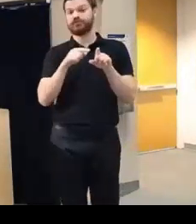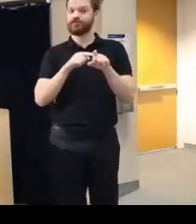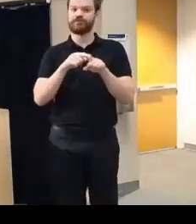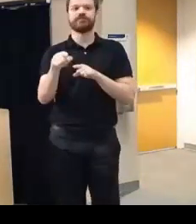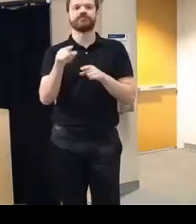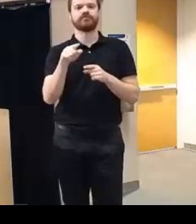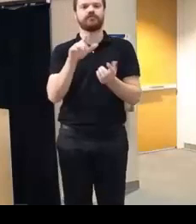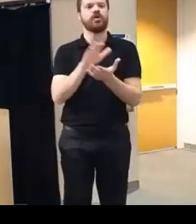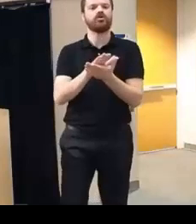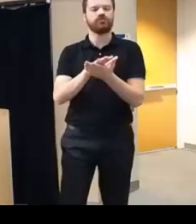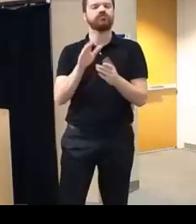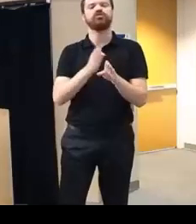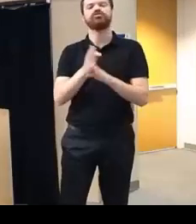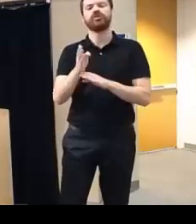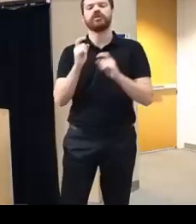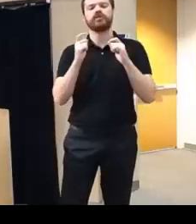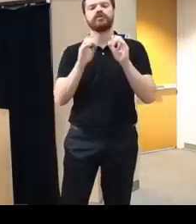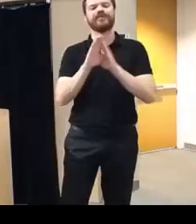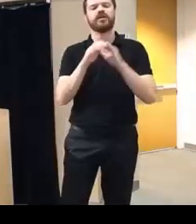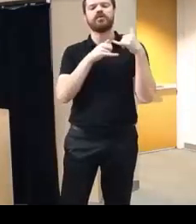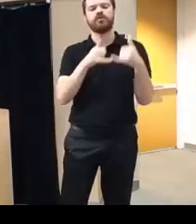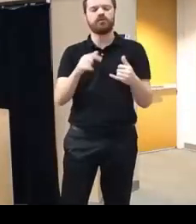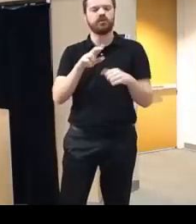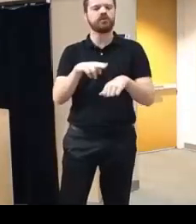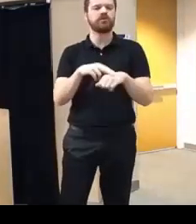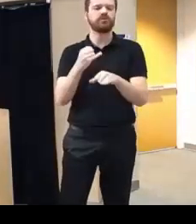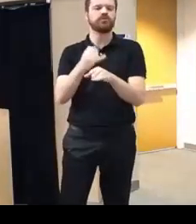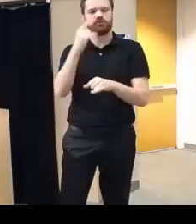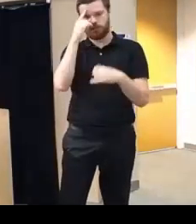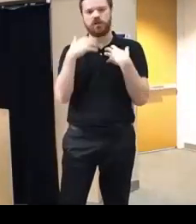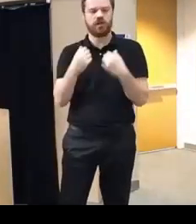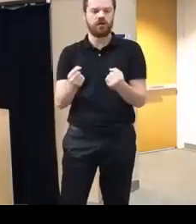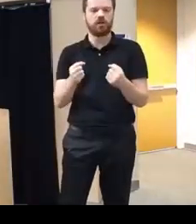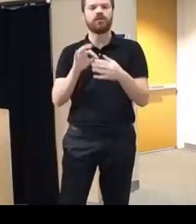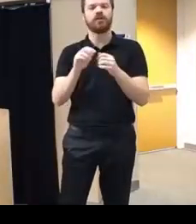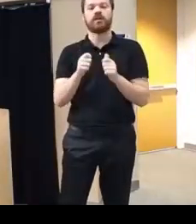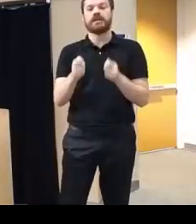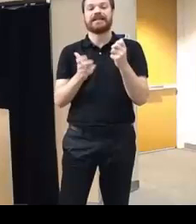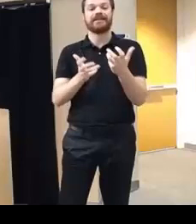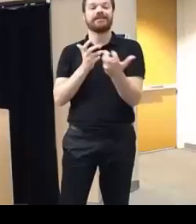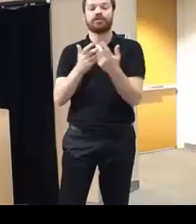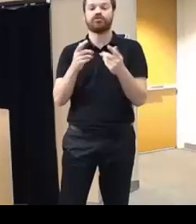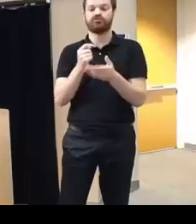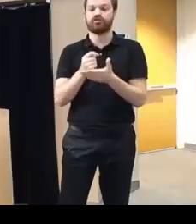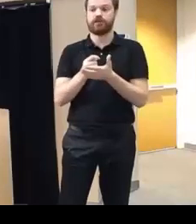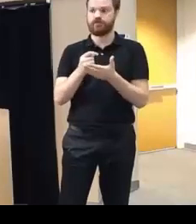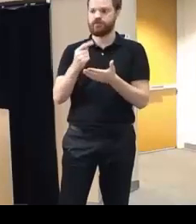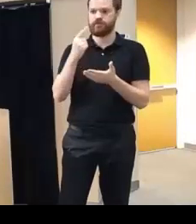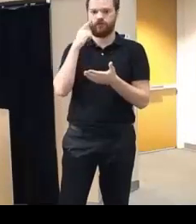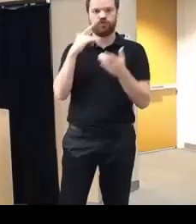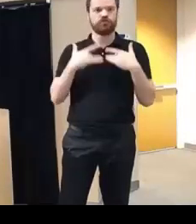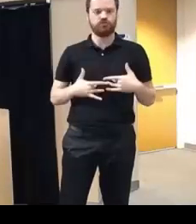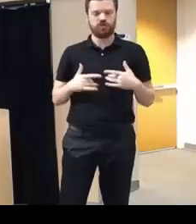had a career development award from the National Institute of Mental Health, focused on tailoring treatment for depression to older